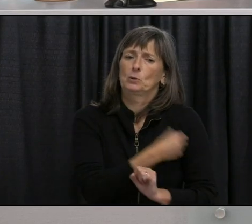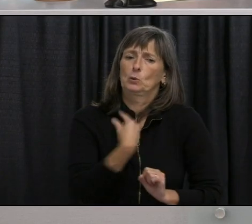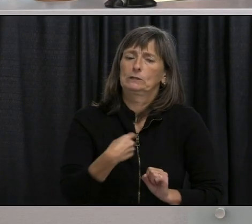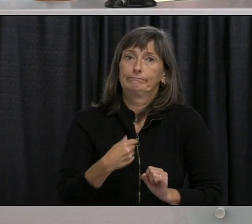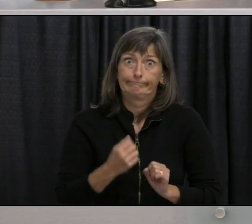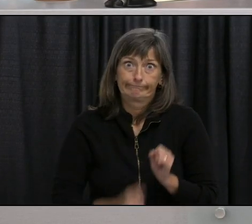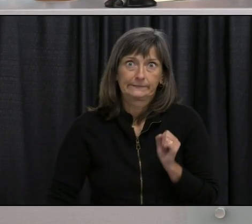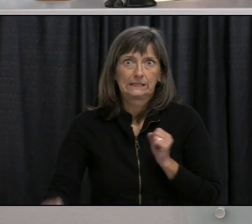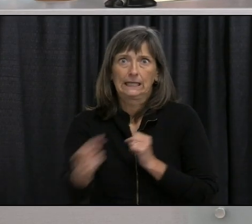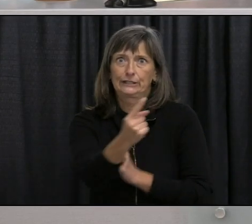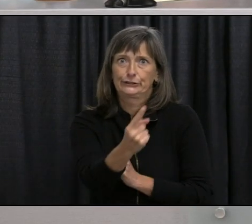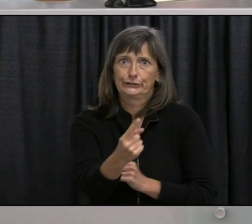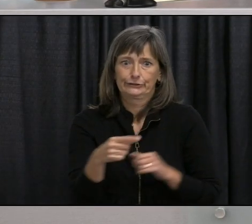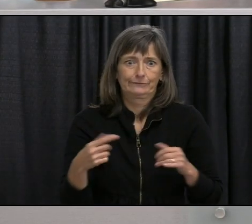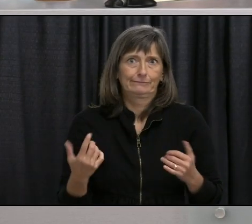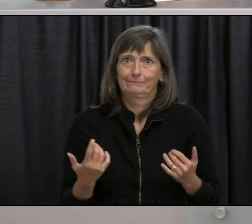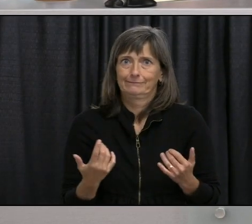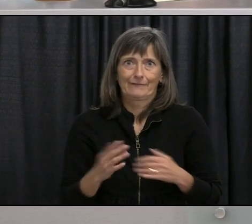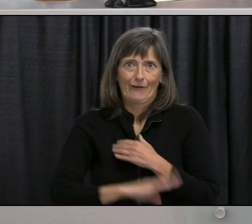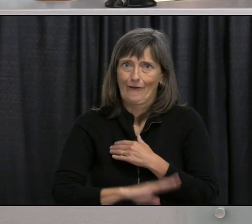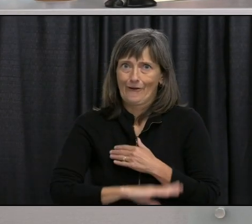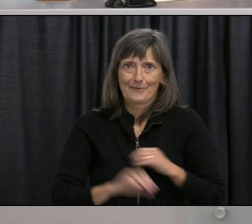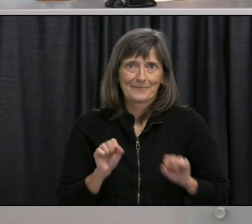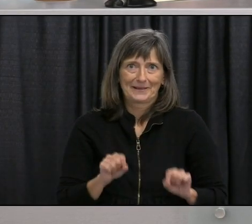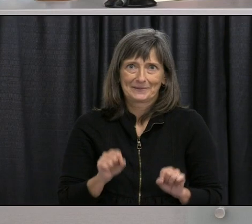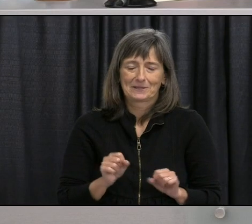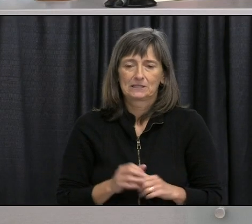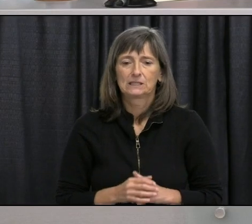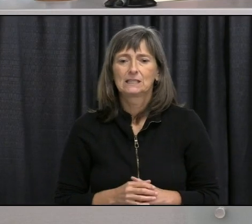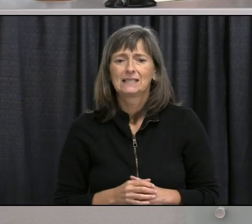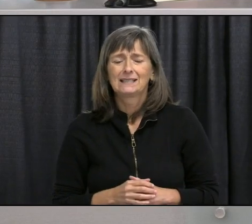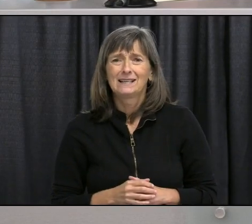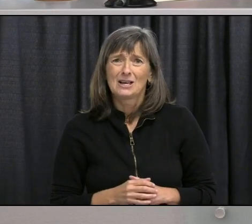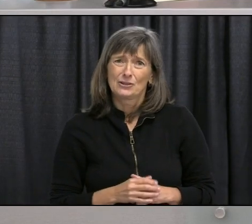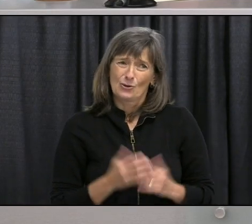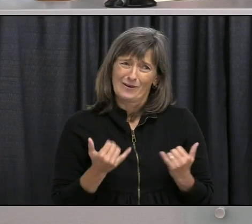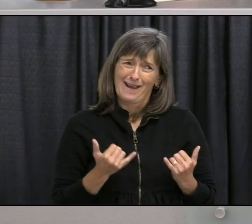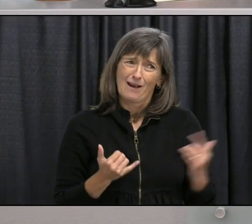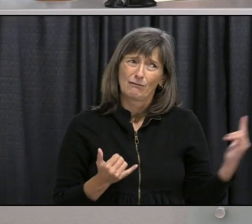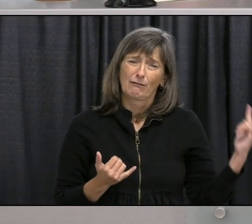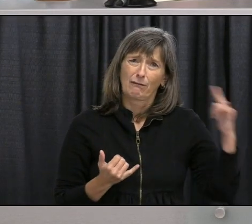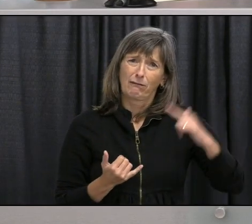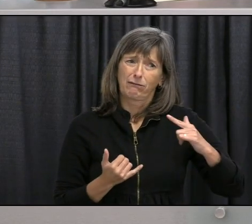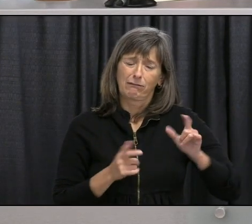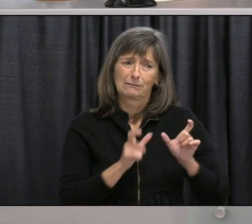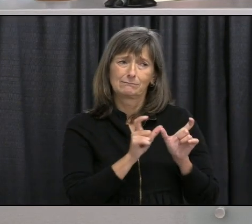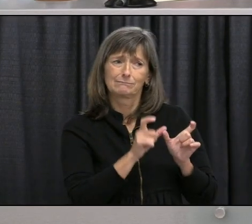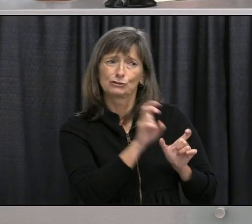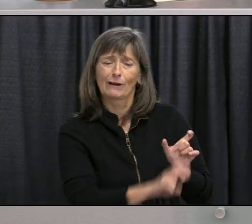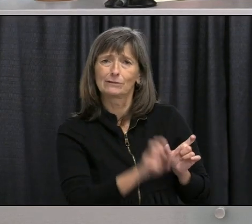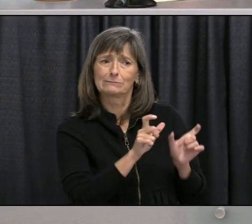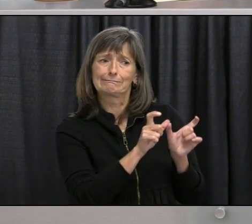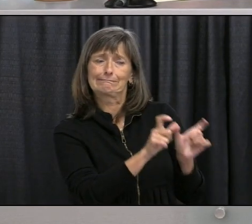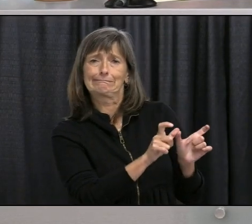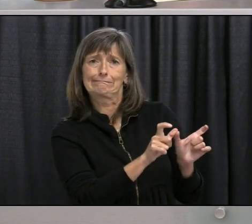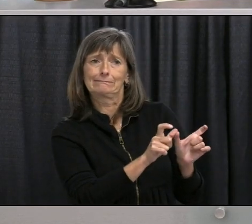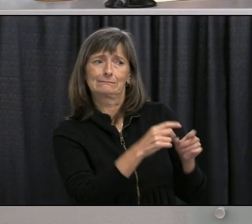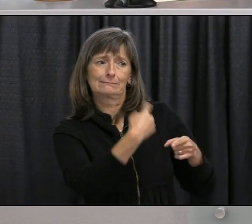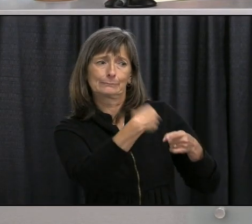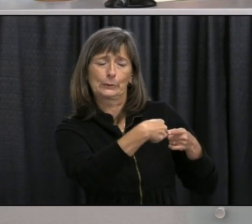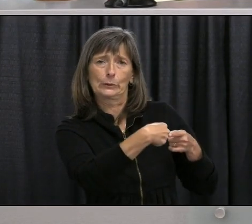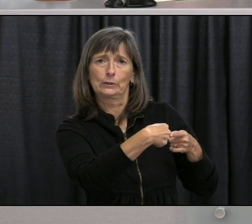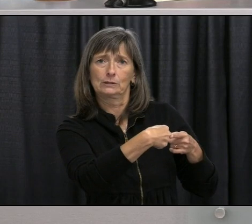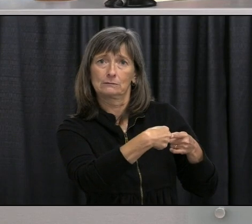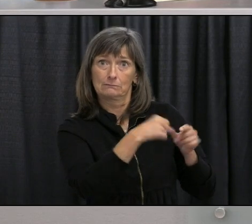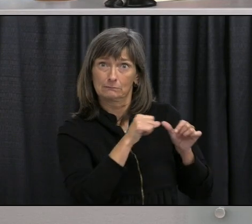place. How sustainable is the travel ban that we have in place right now, both economically and socially?